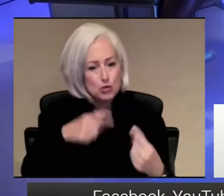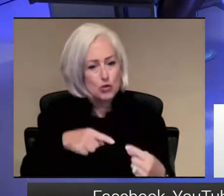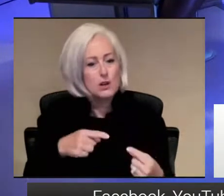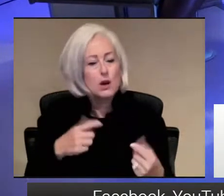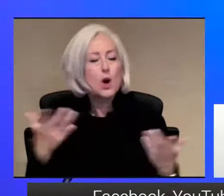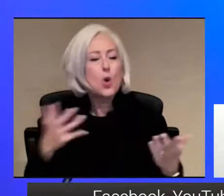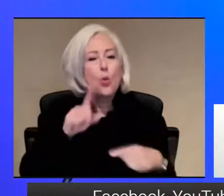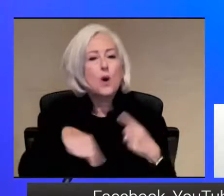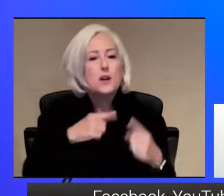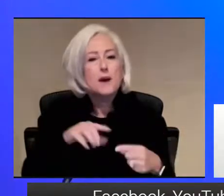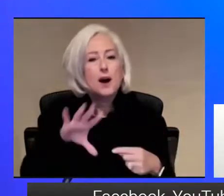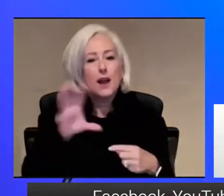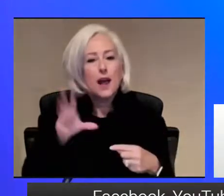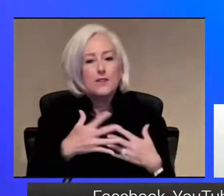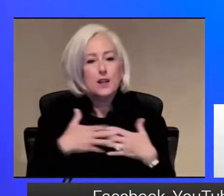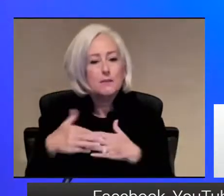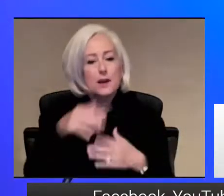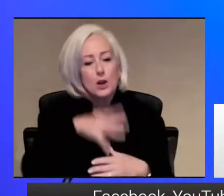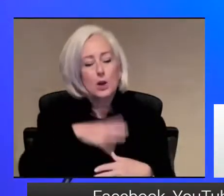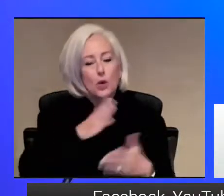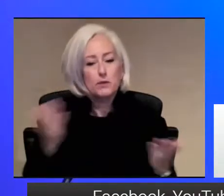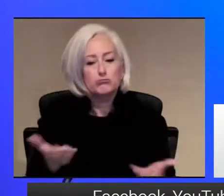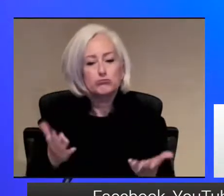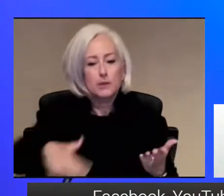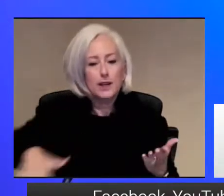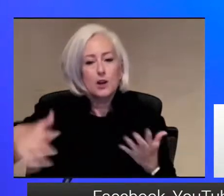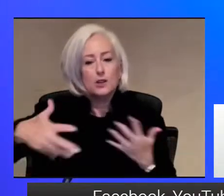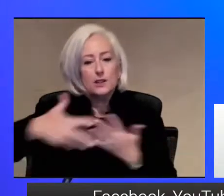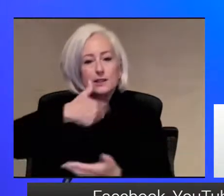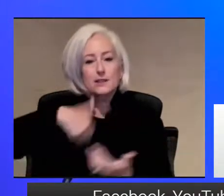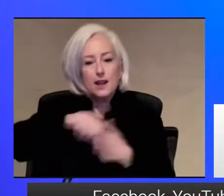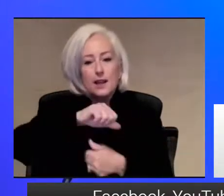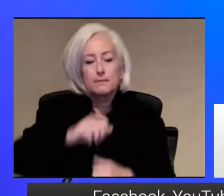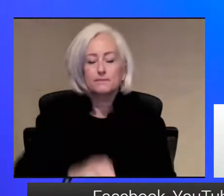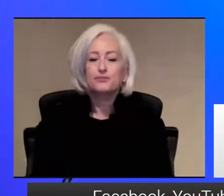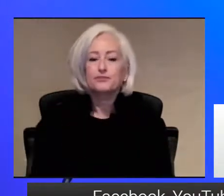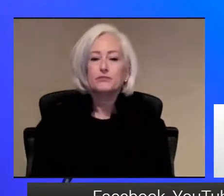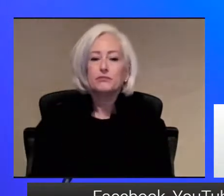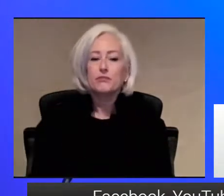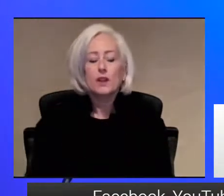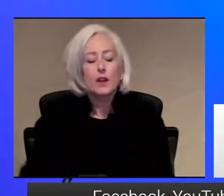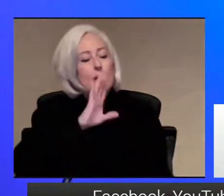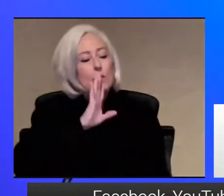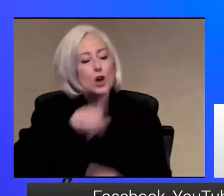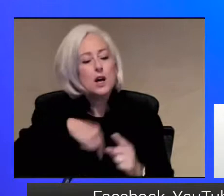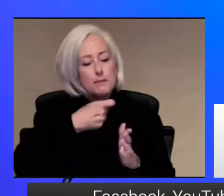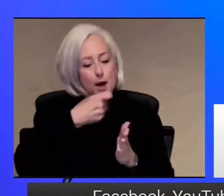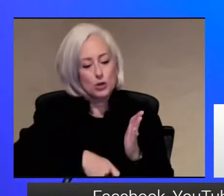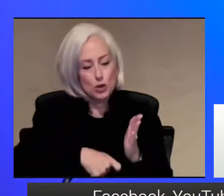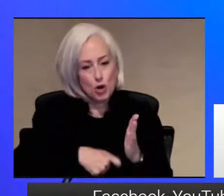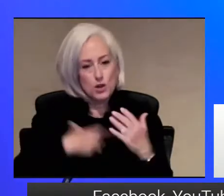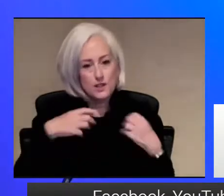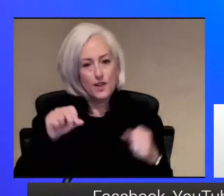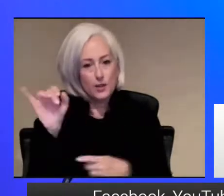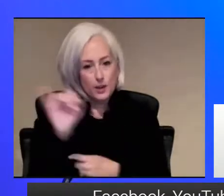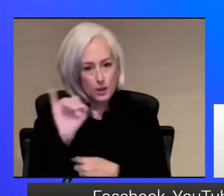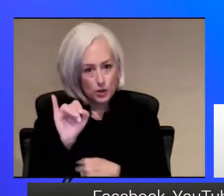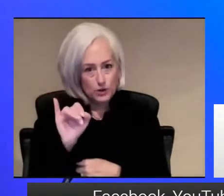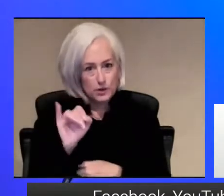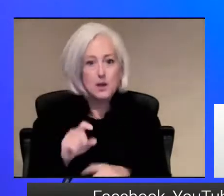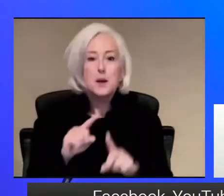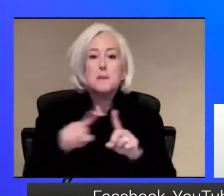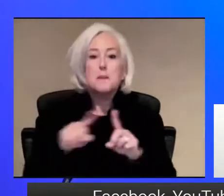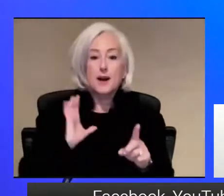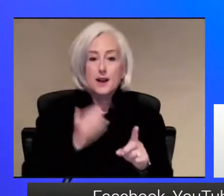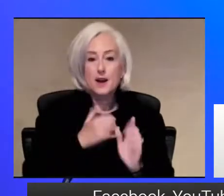for health insurance, I mean, I know that we talk about the cost of health insurance, but the reality is in our state, if you're on Medicaid, you lose your